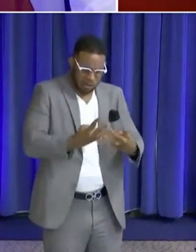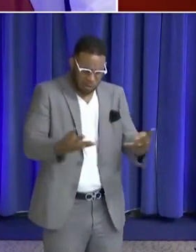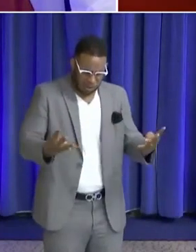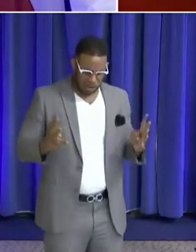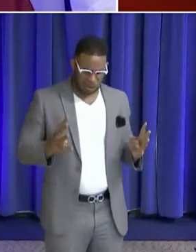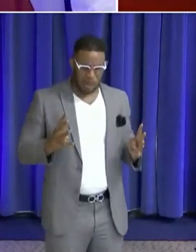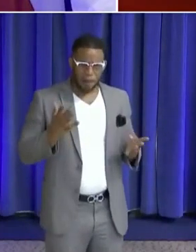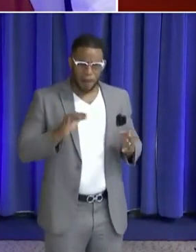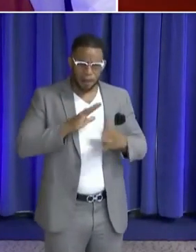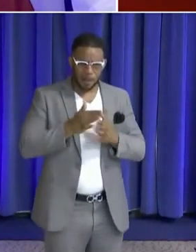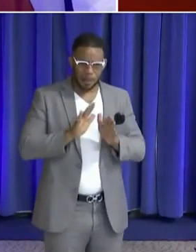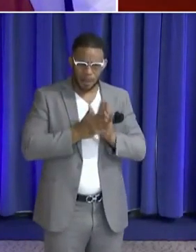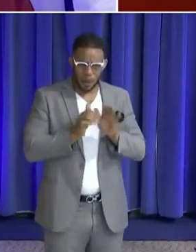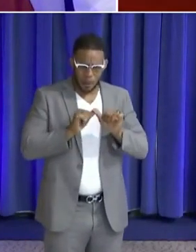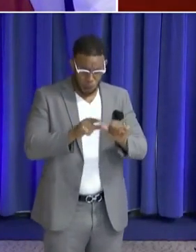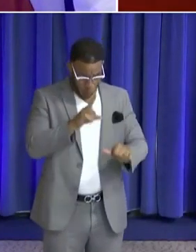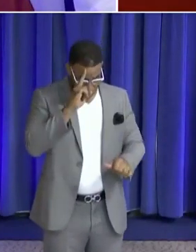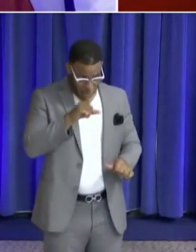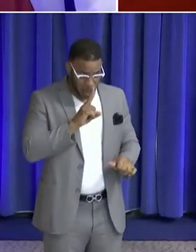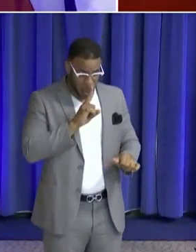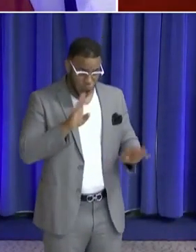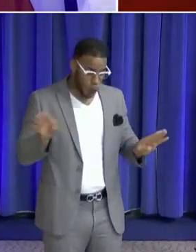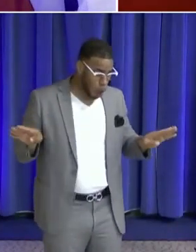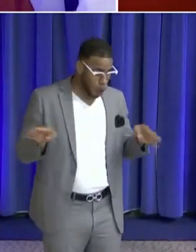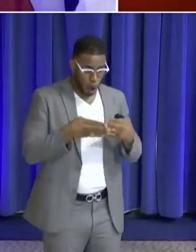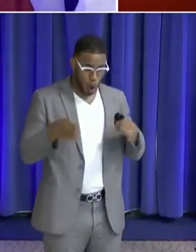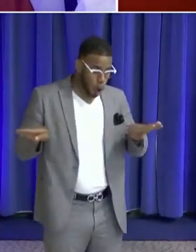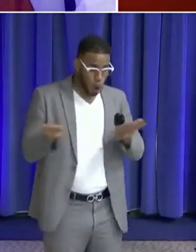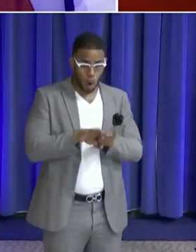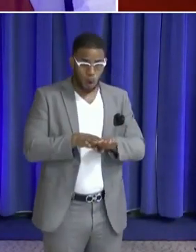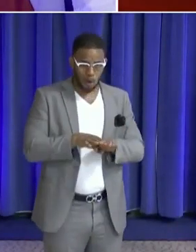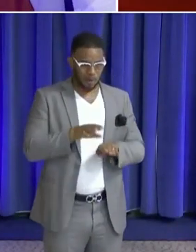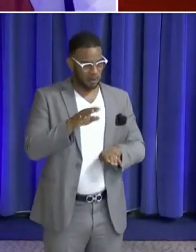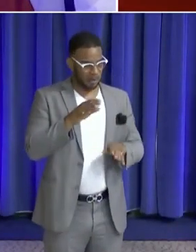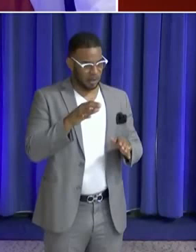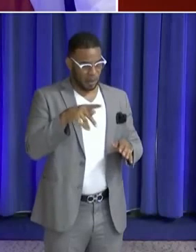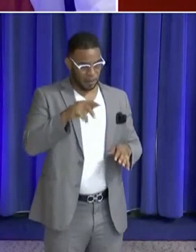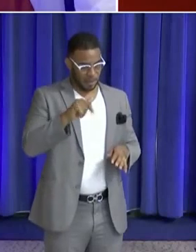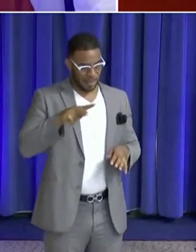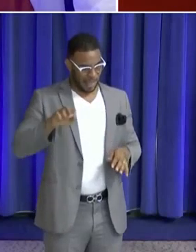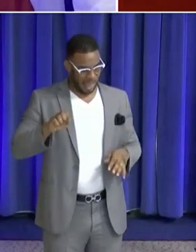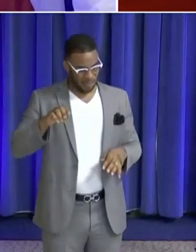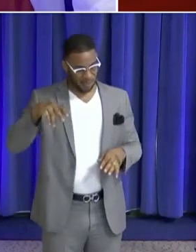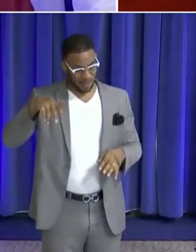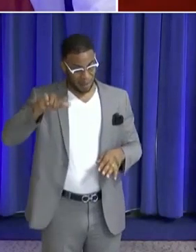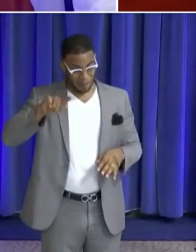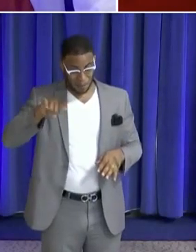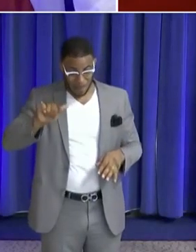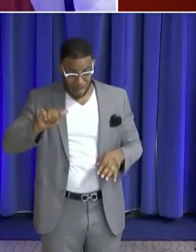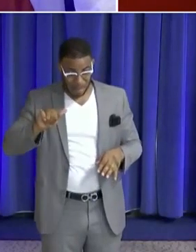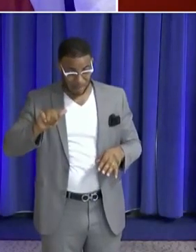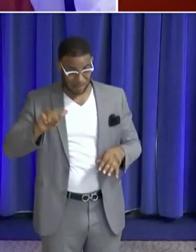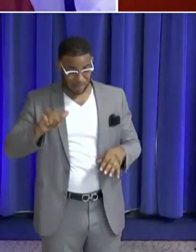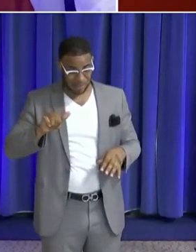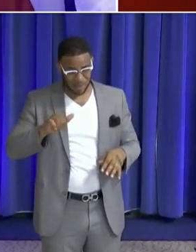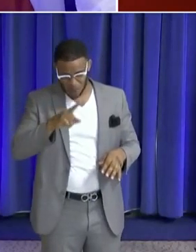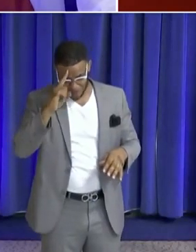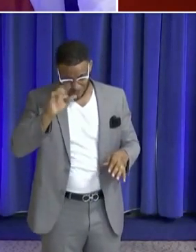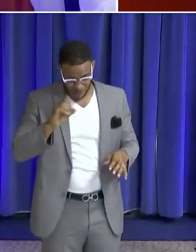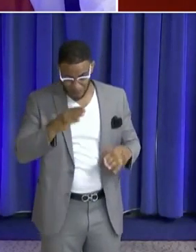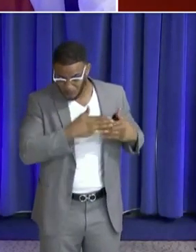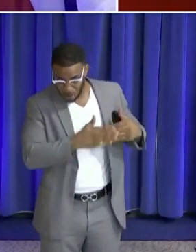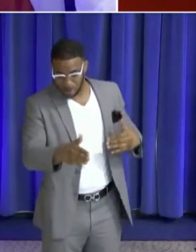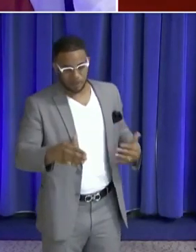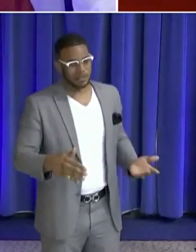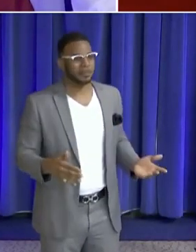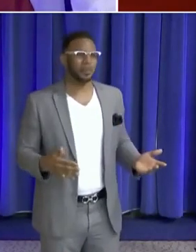permanent, what are you talking? Do you think they might close off what is now Pennsylvania Avenue Plaza to pedestrians? Well, I would just say